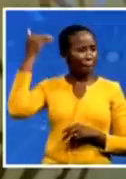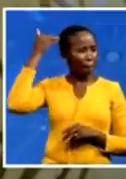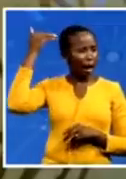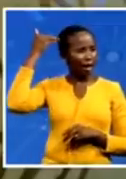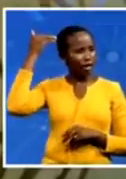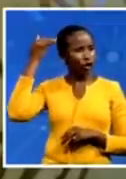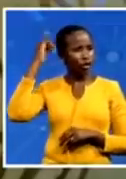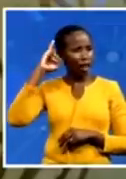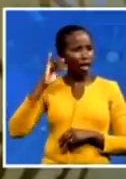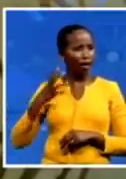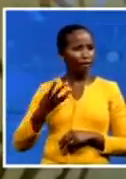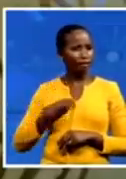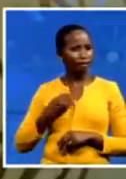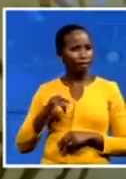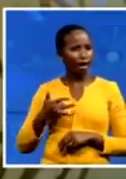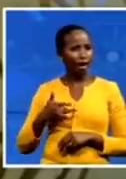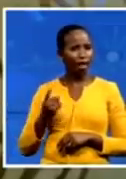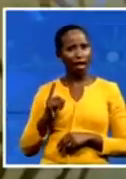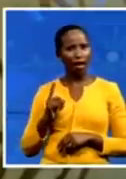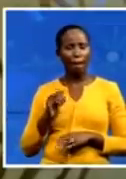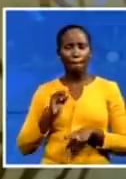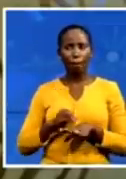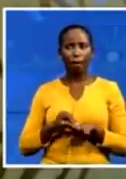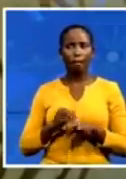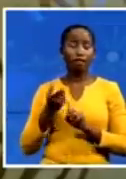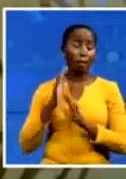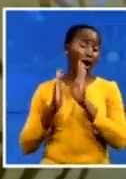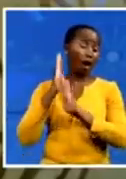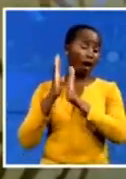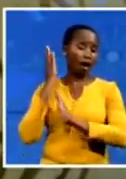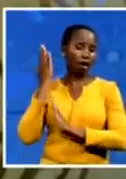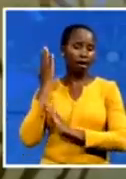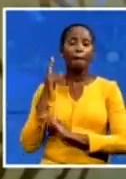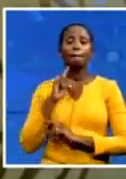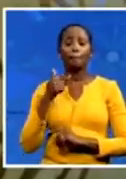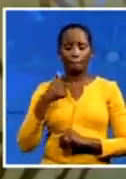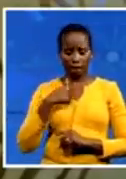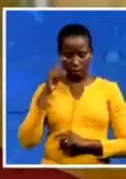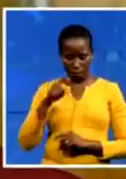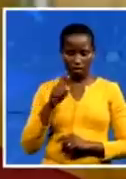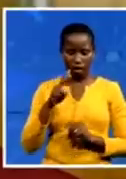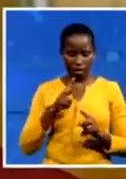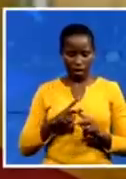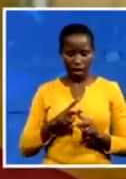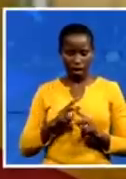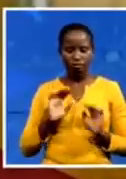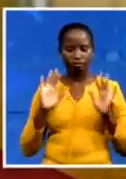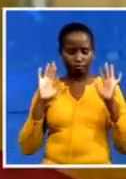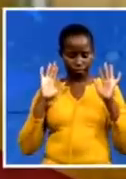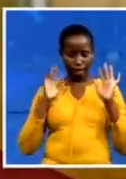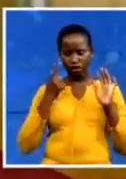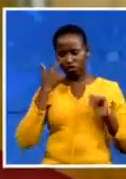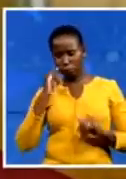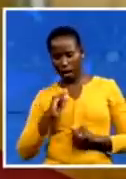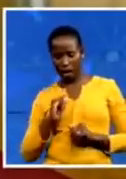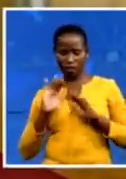from one particular angle. And I need to take a step back also, so that I have objective eyes into how I can help try to tackle some of these